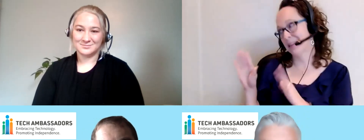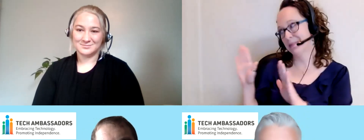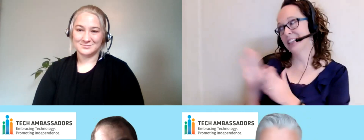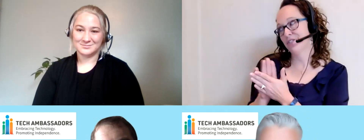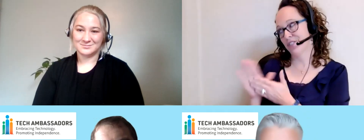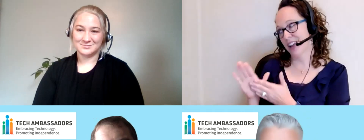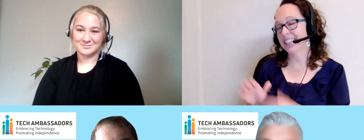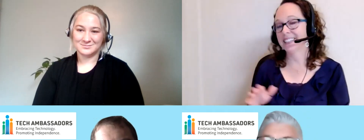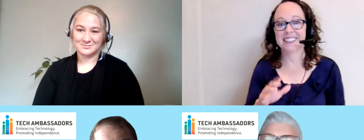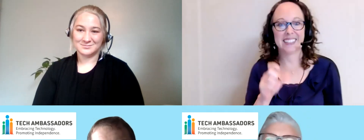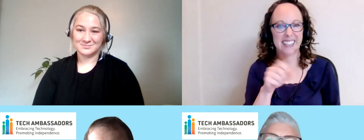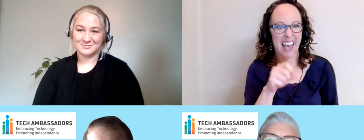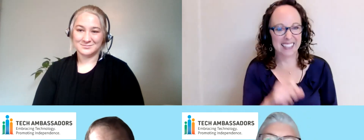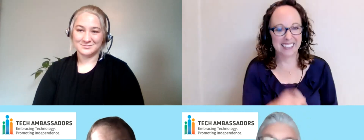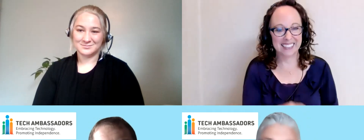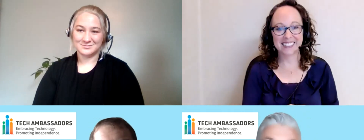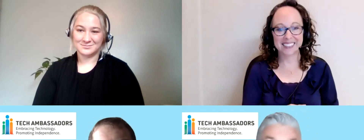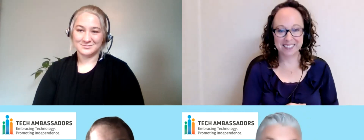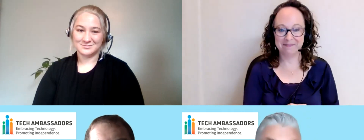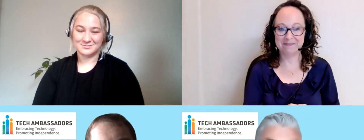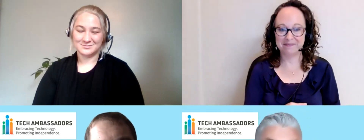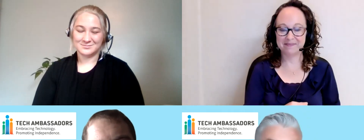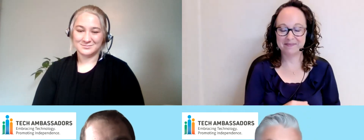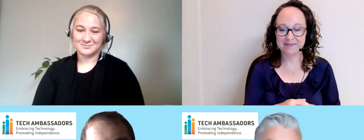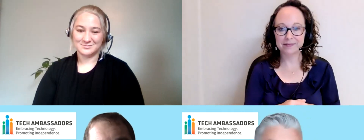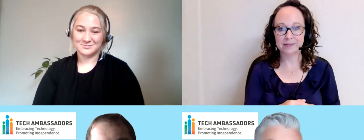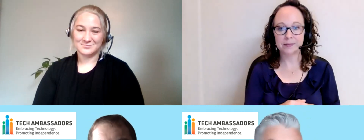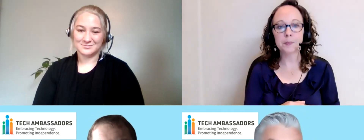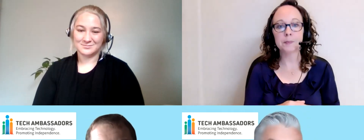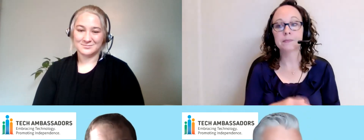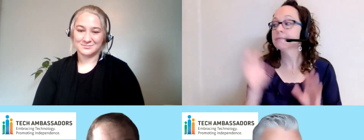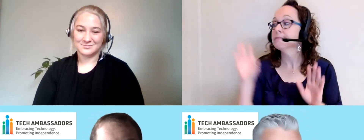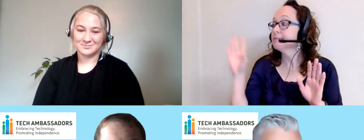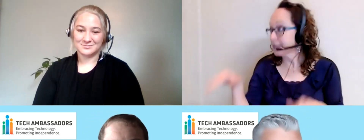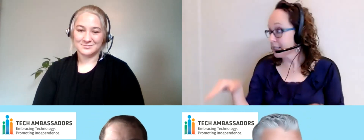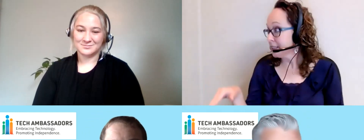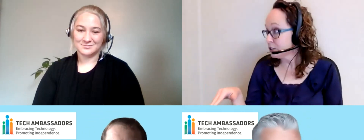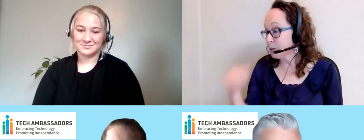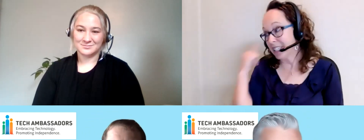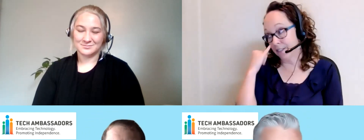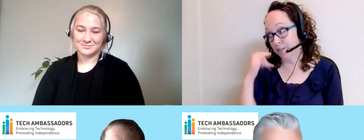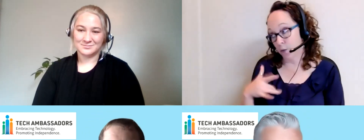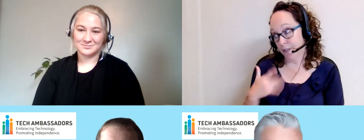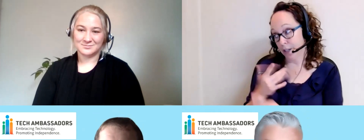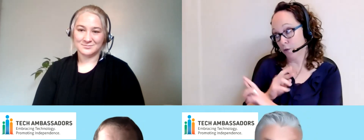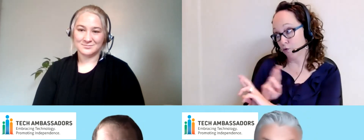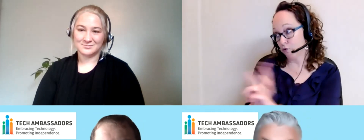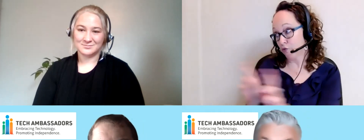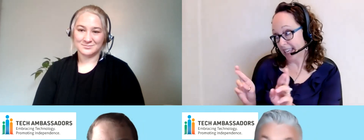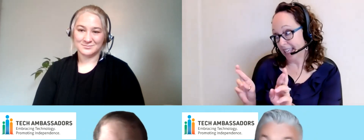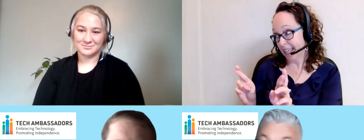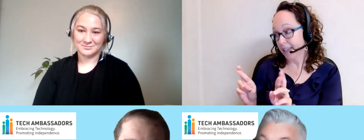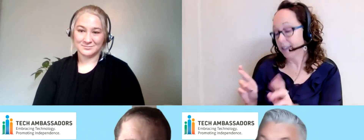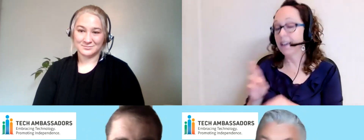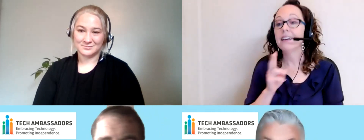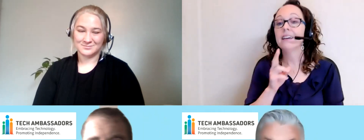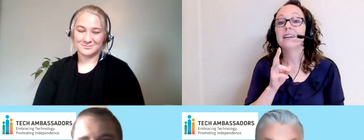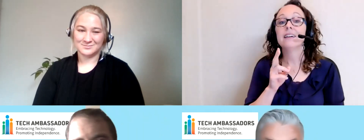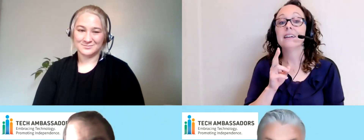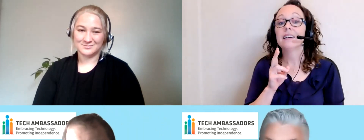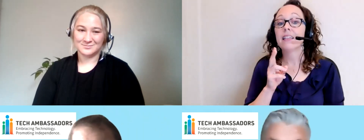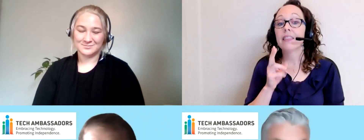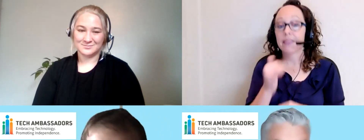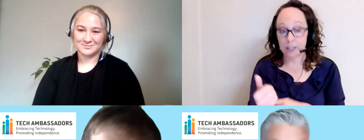that. Good. I'll tell you what, let's do this. If you're ready, how about we switch gears? This morning, we're going to